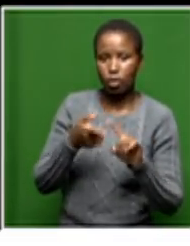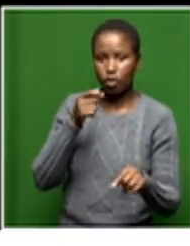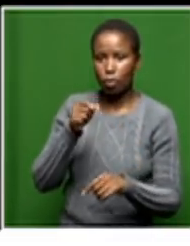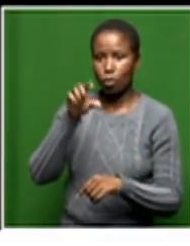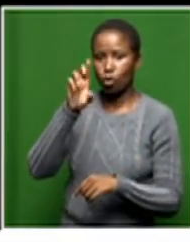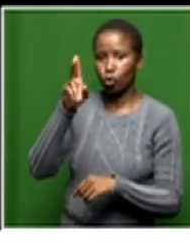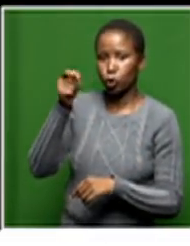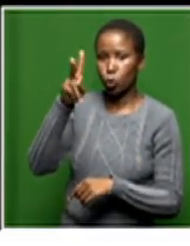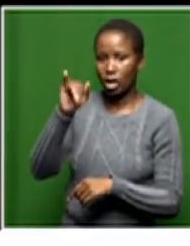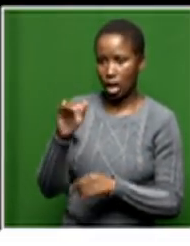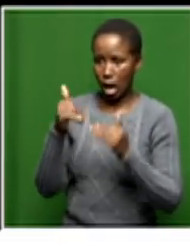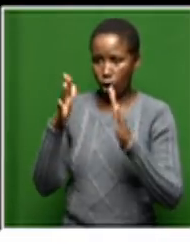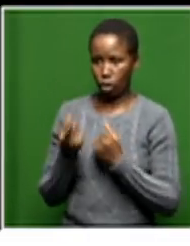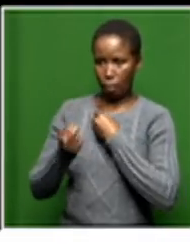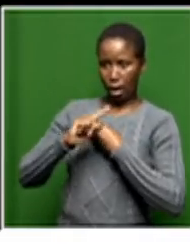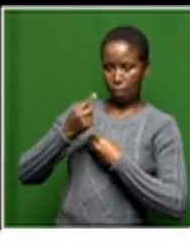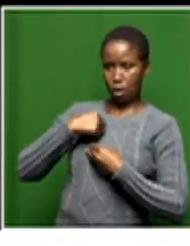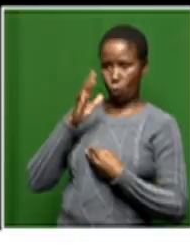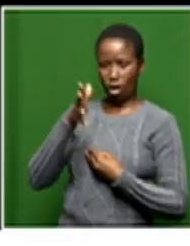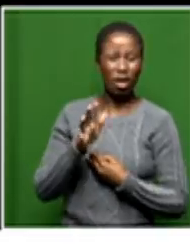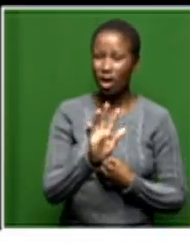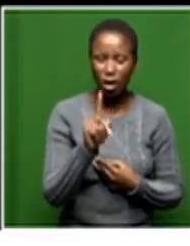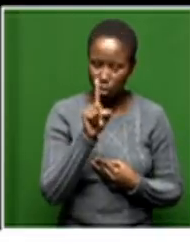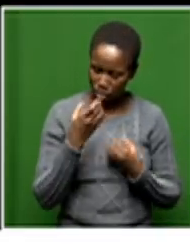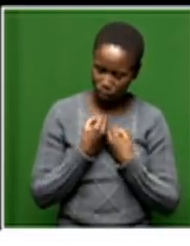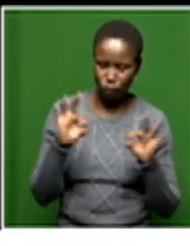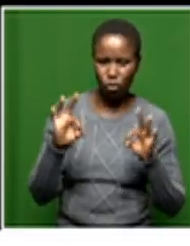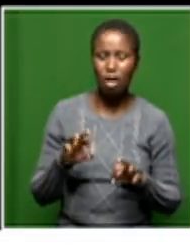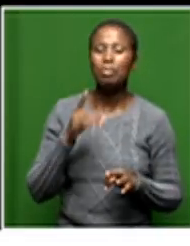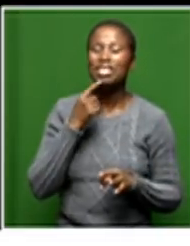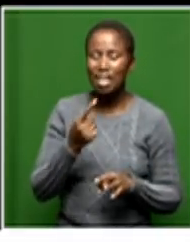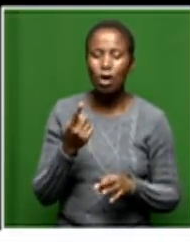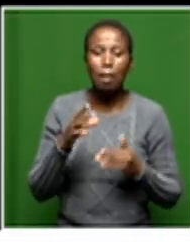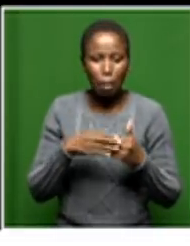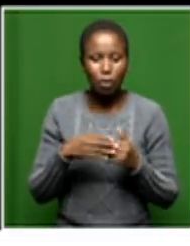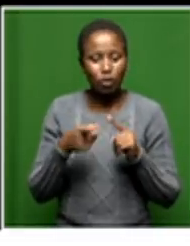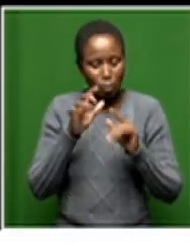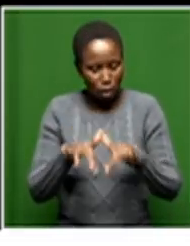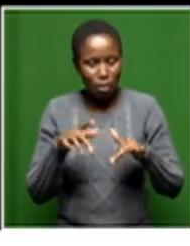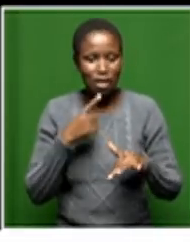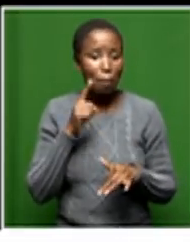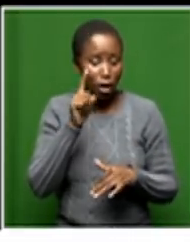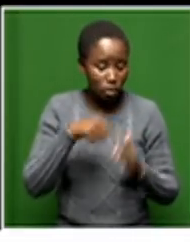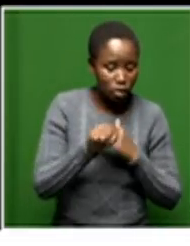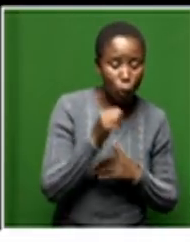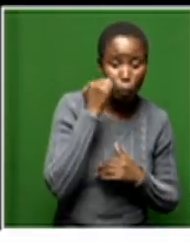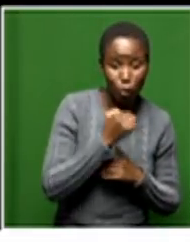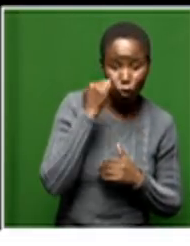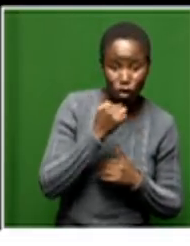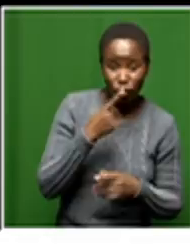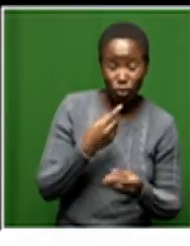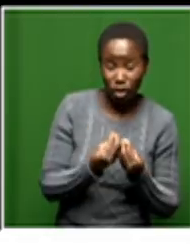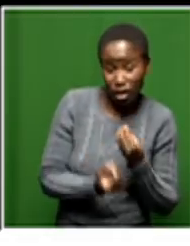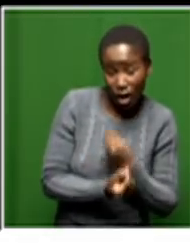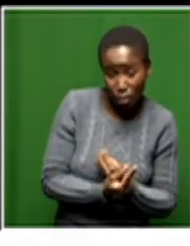them. It's unfair to say, even to say members of parliament must apologize for what is happening. Because